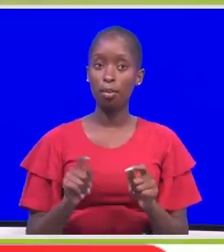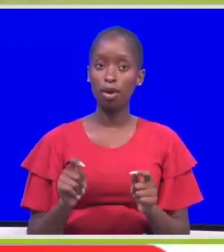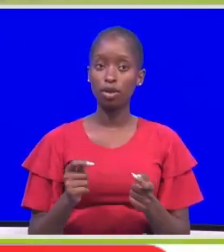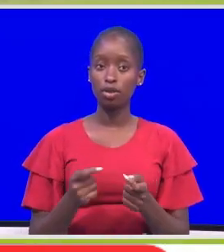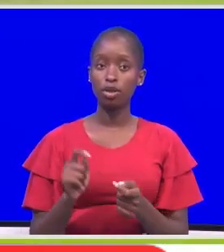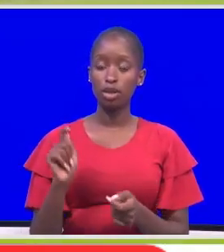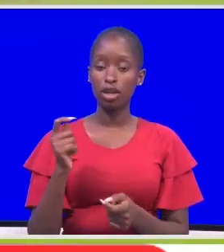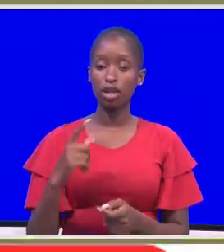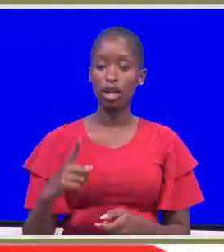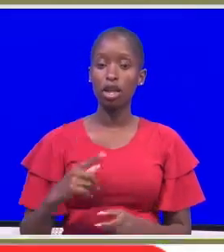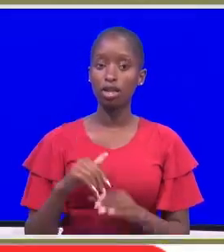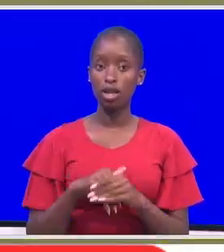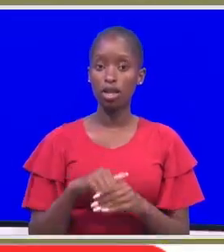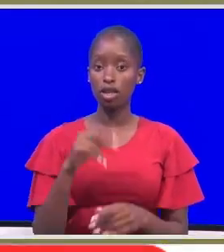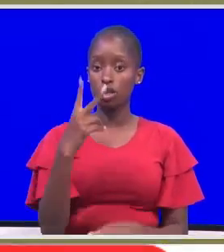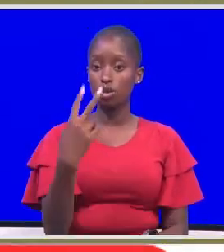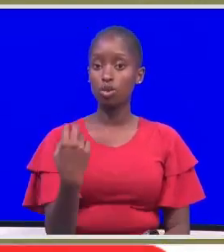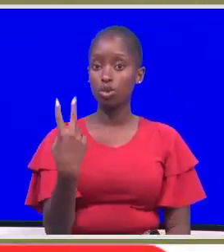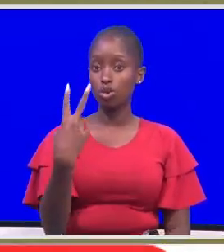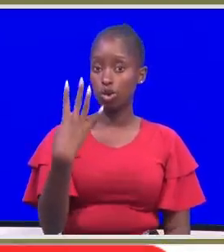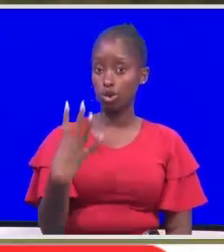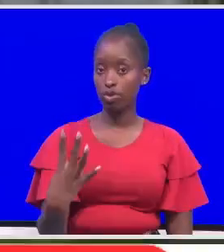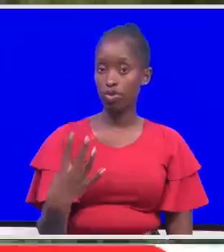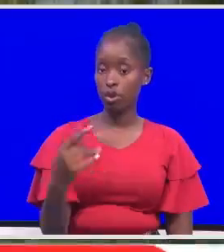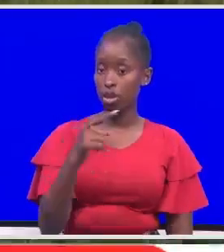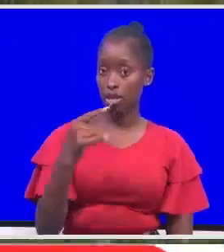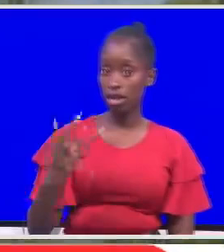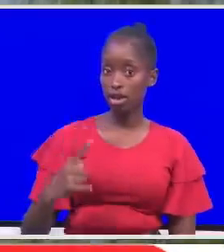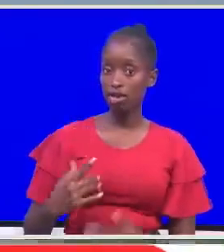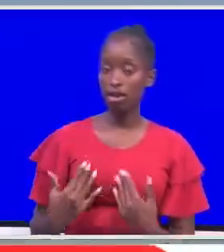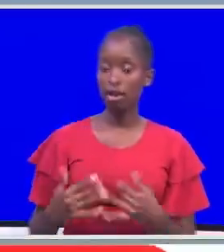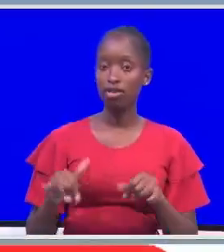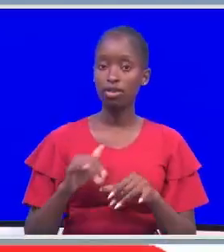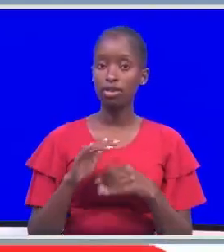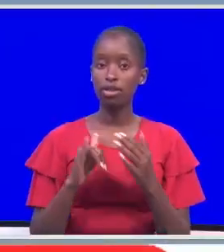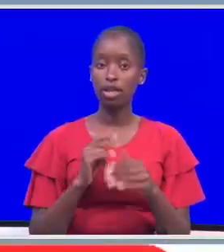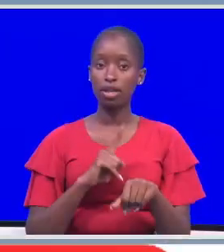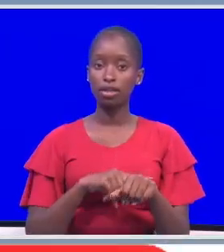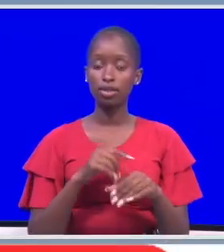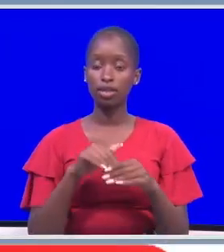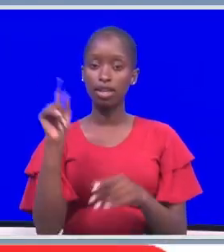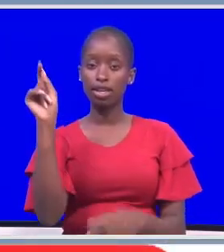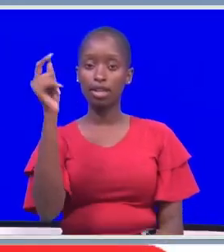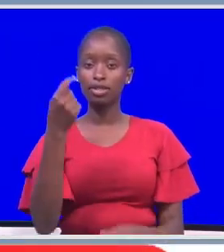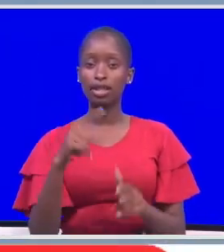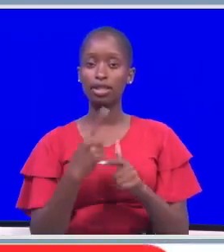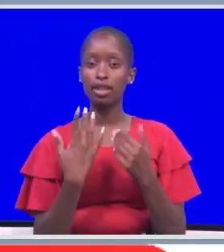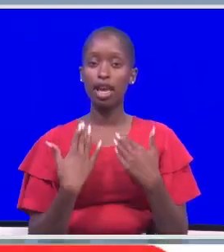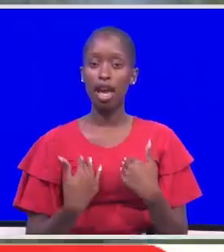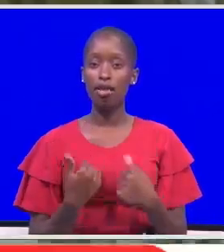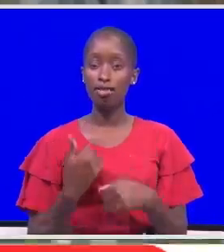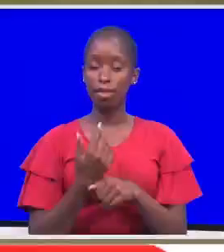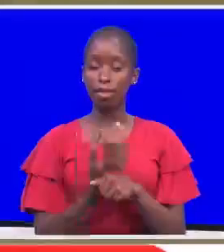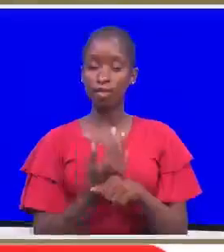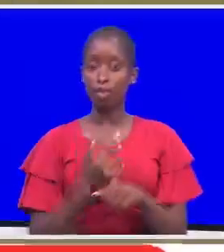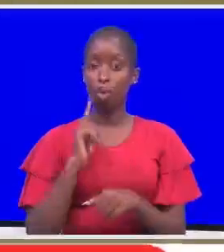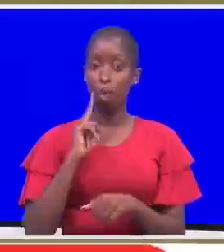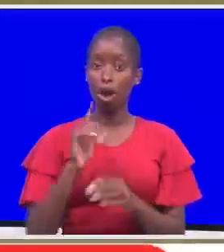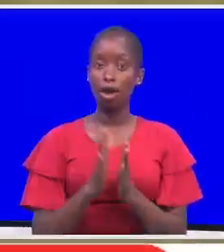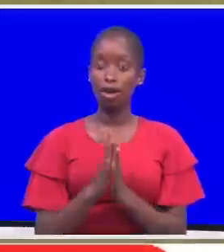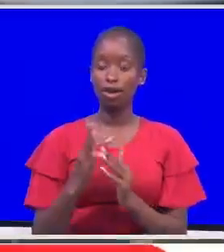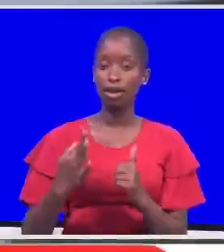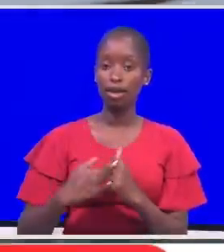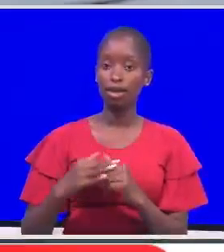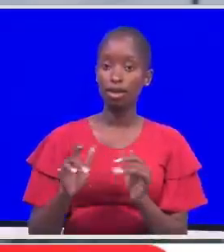Open 2024. The Ladies European Tour season tees off in Kenya and has attracted 108 players from across